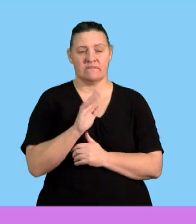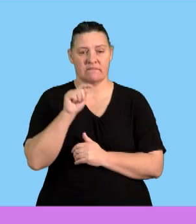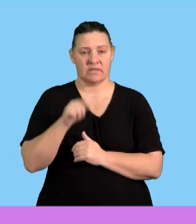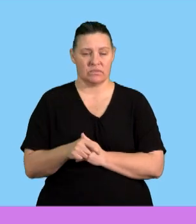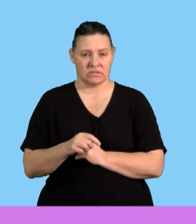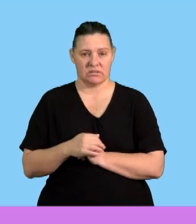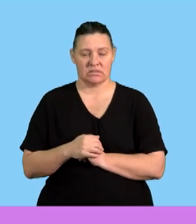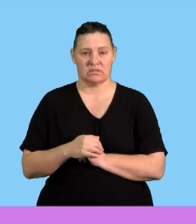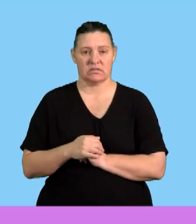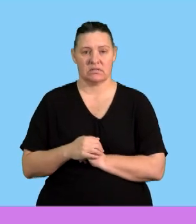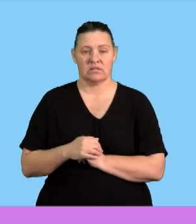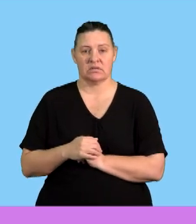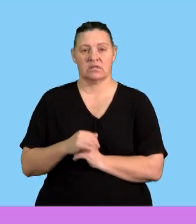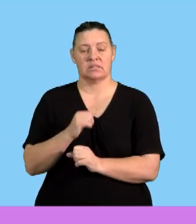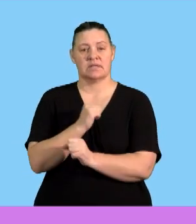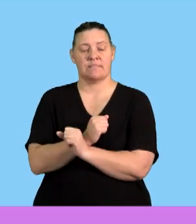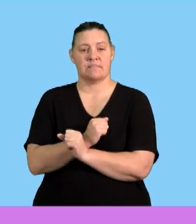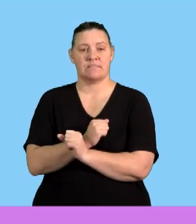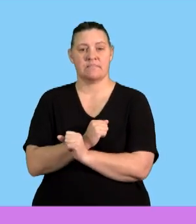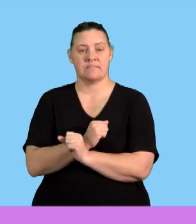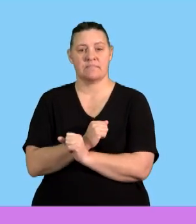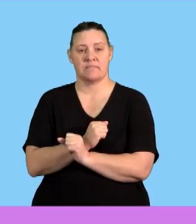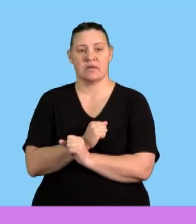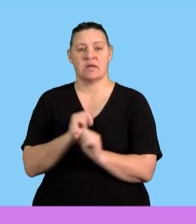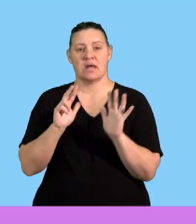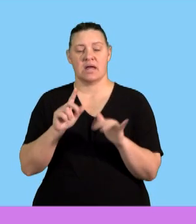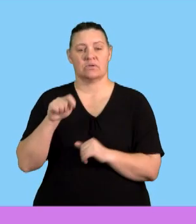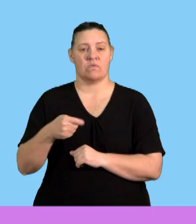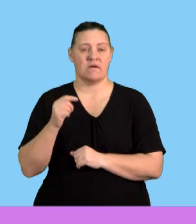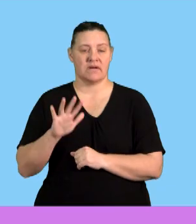be 5,000 times the